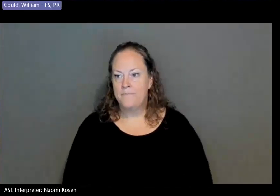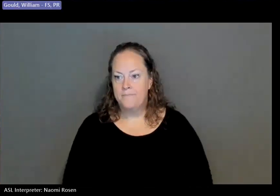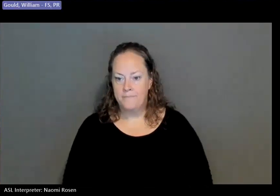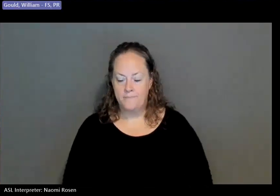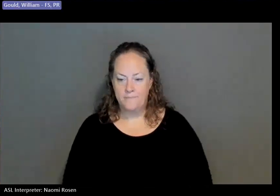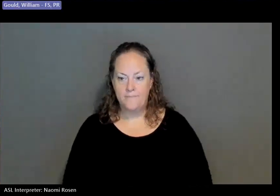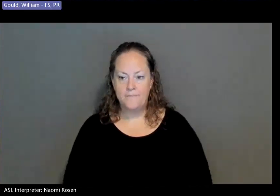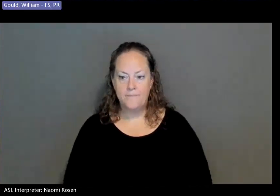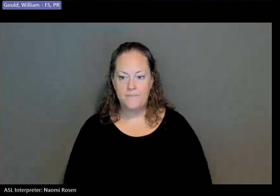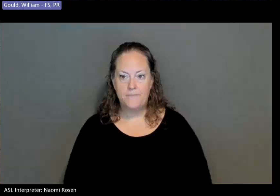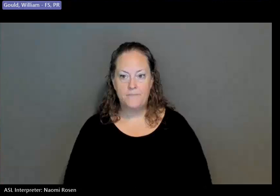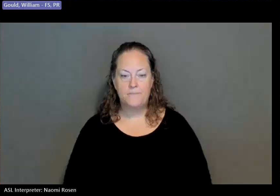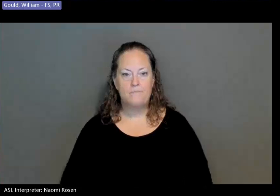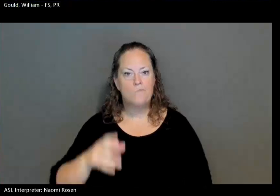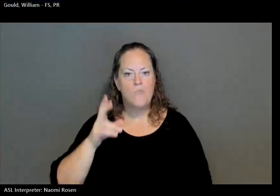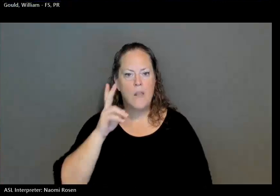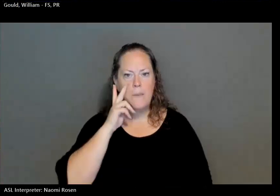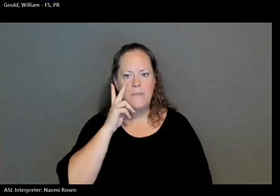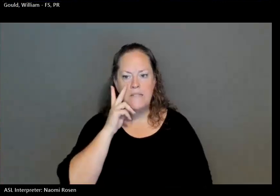Let's see,